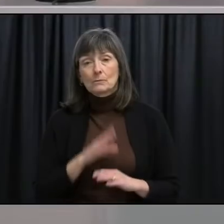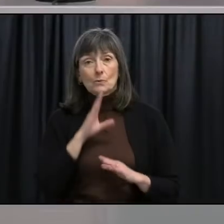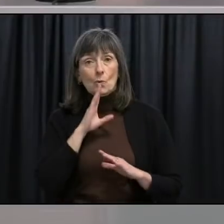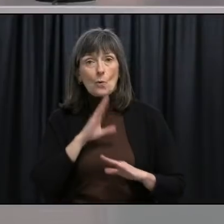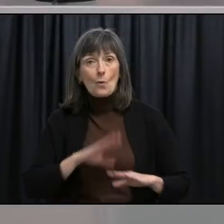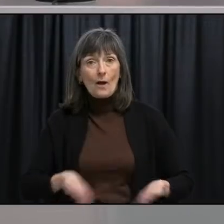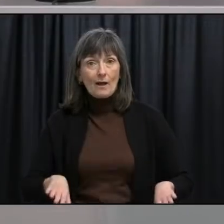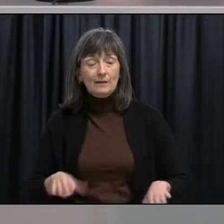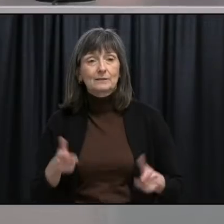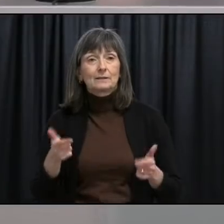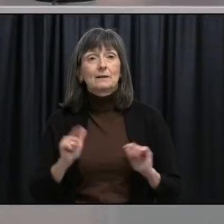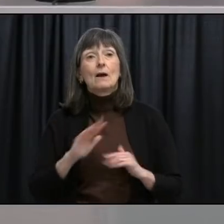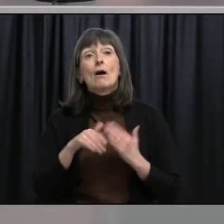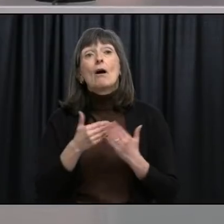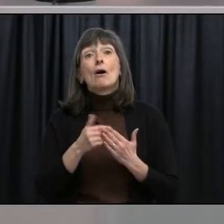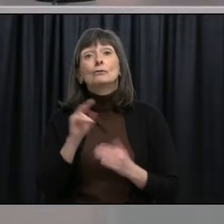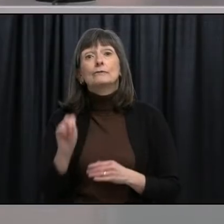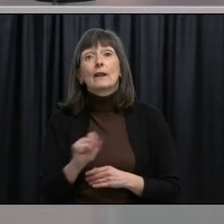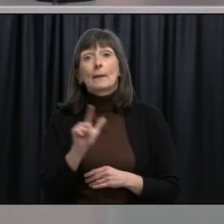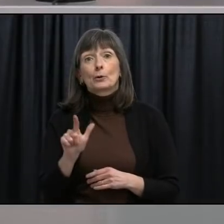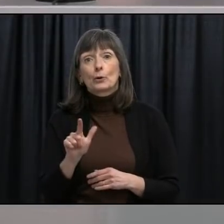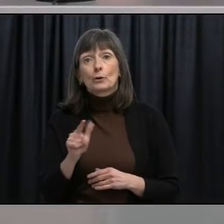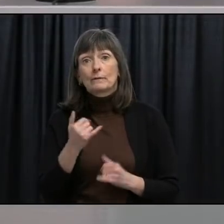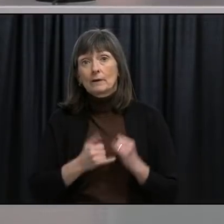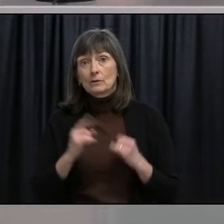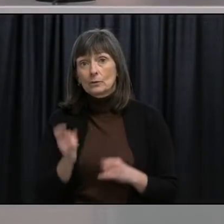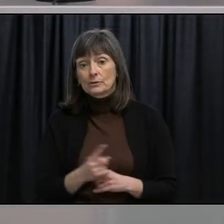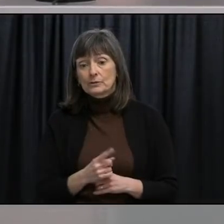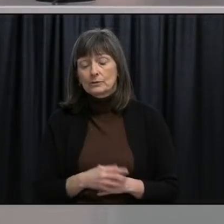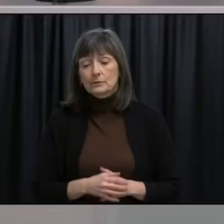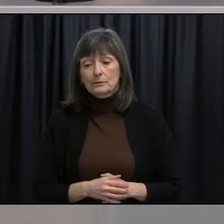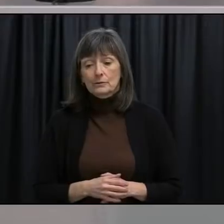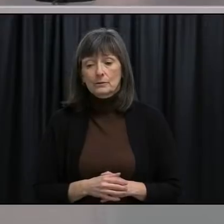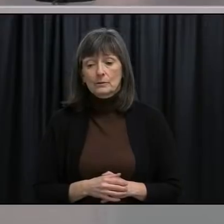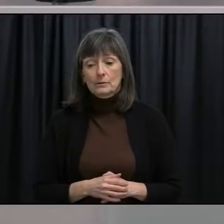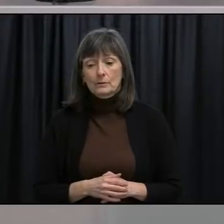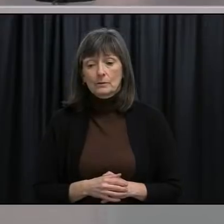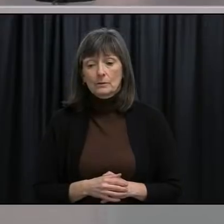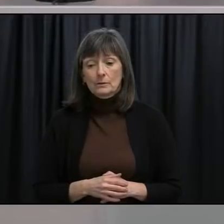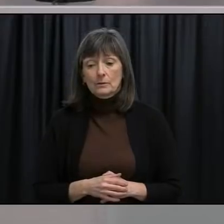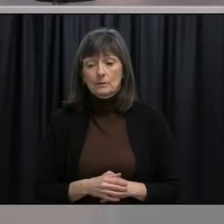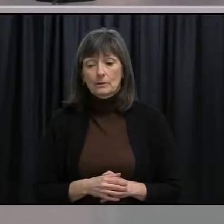Moving on, Courtney Zwicker with All Newfoundland Labrador. Do you have a final question?